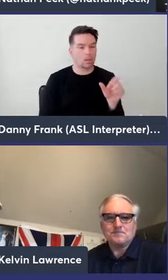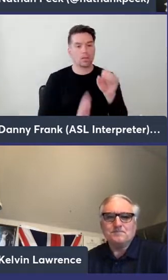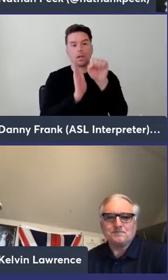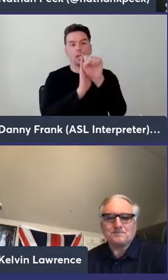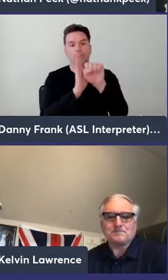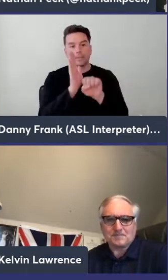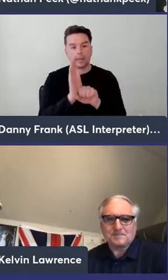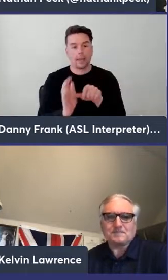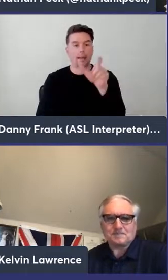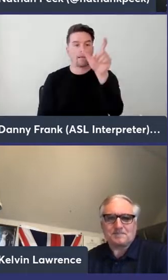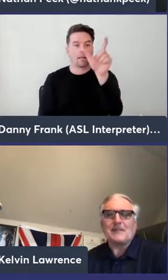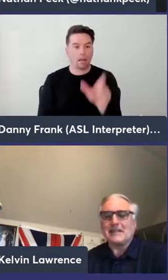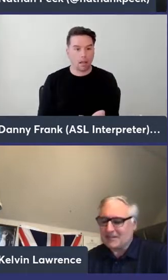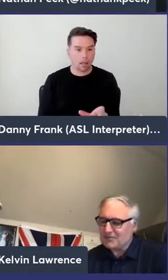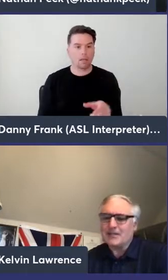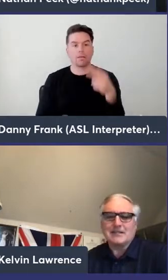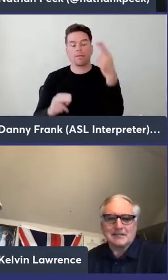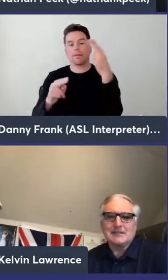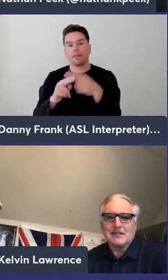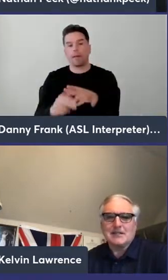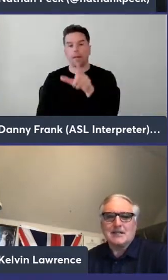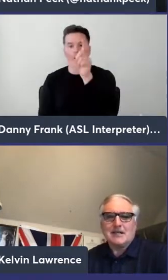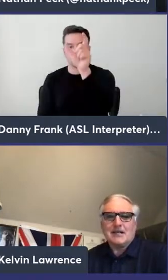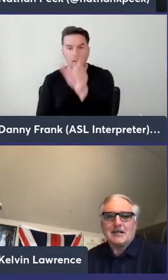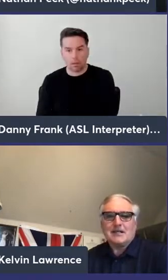person's name, column for what company they work that's at. right.